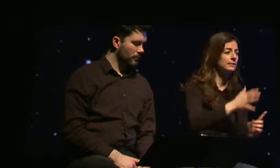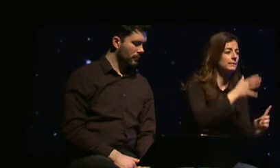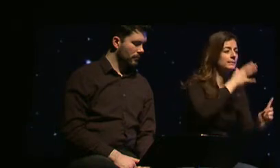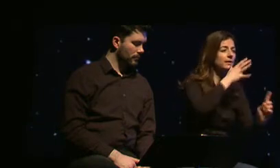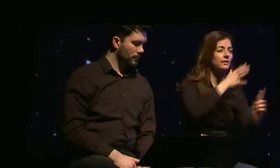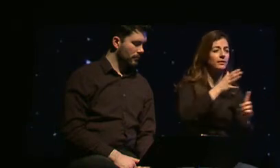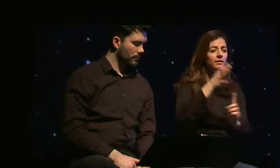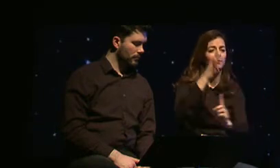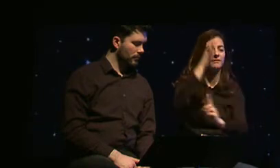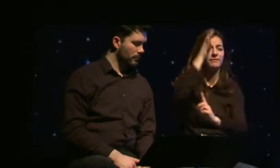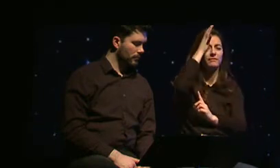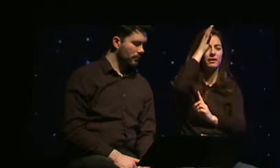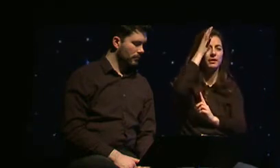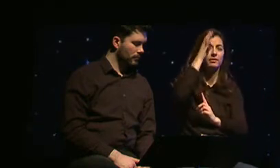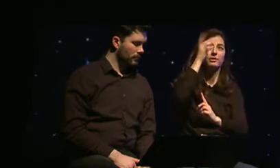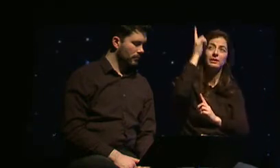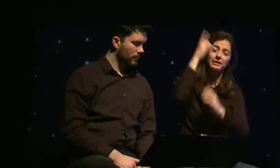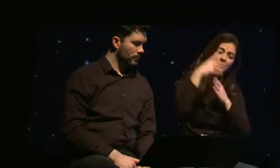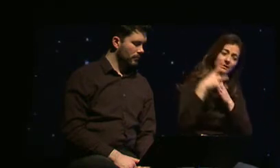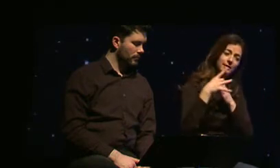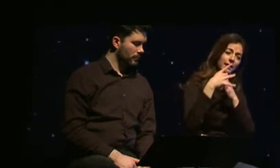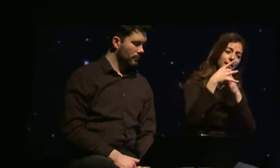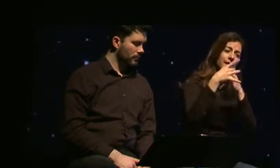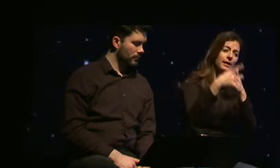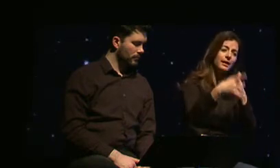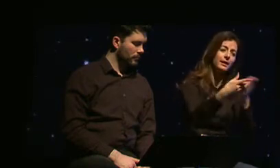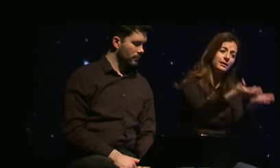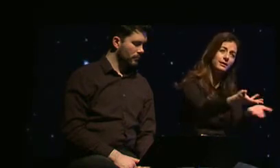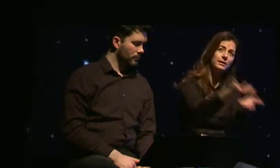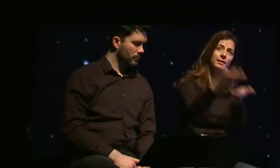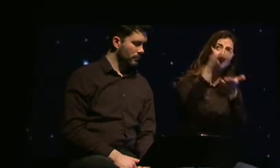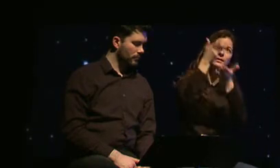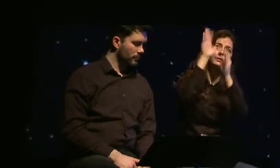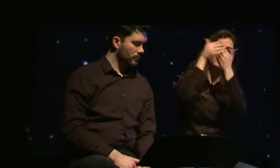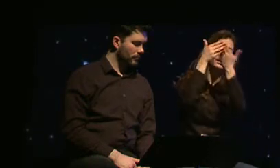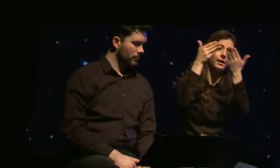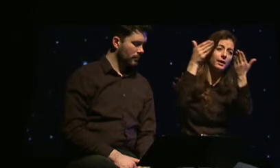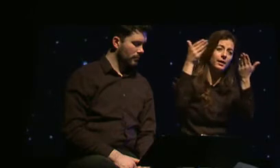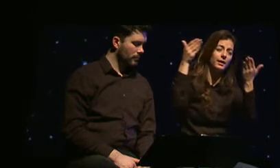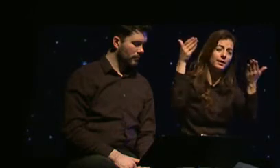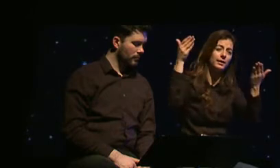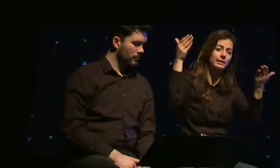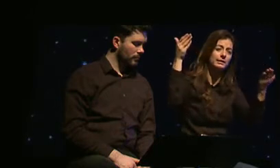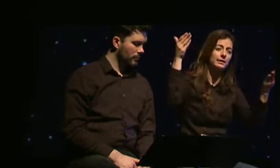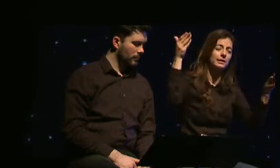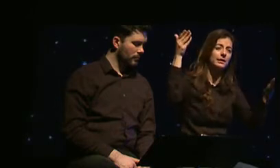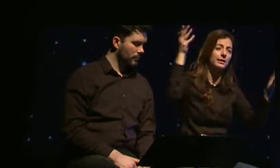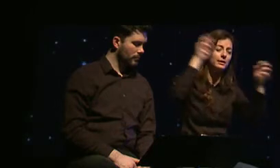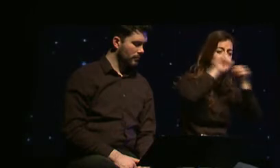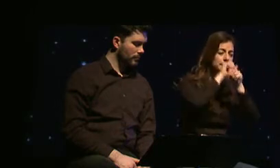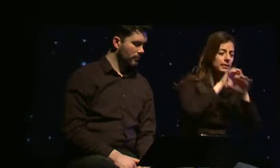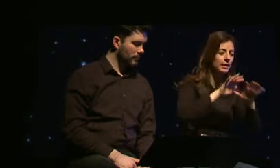you with his might, opened the doors to Jannah as it rained, that you may be blessed and feel no sorrow,